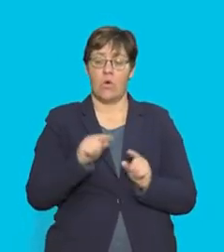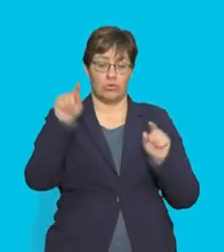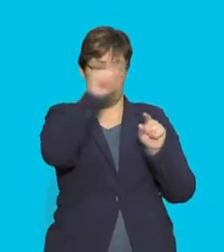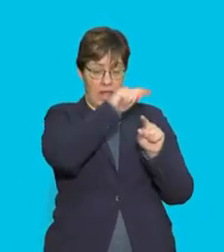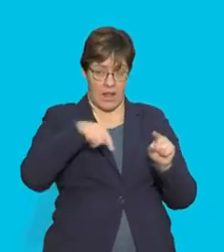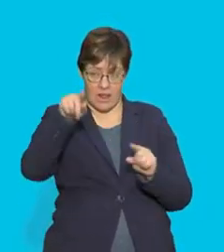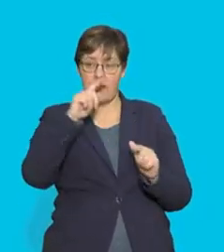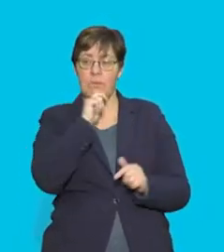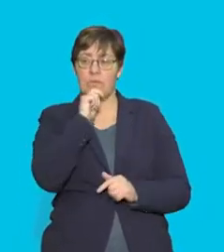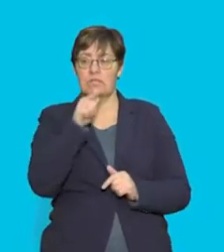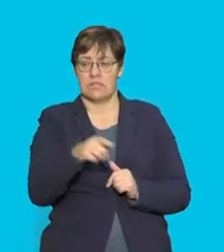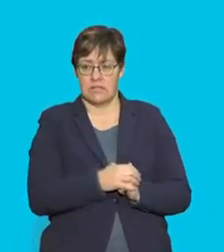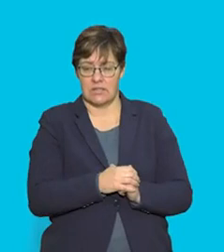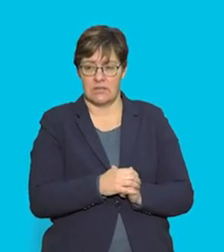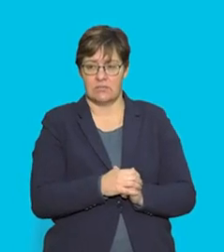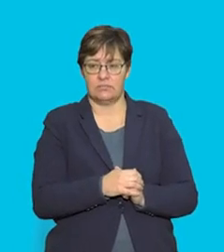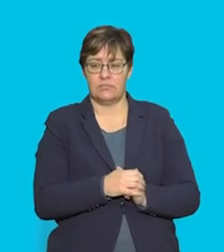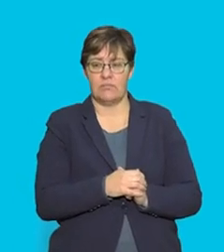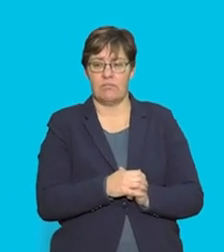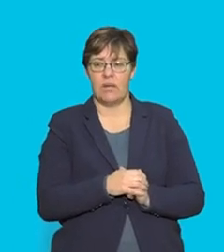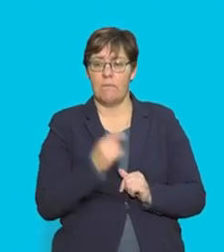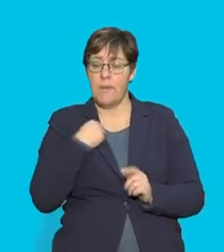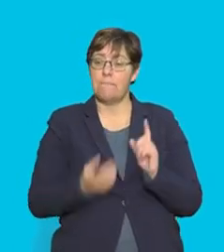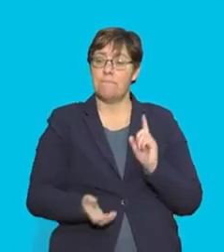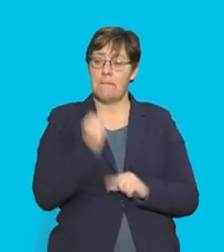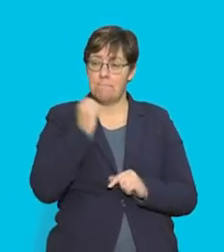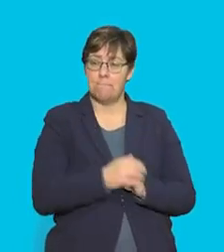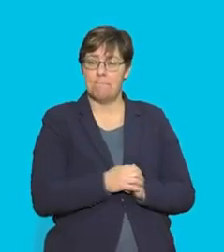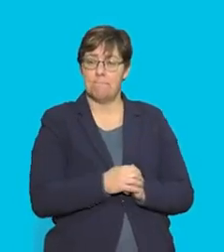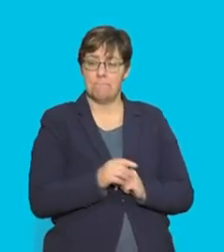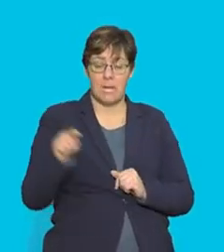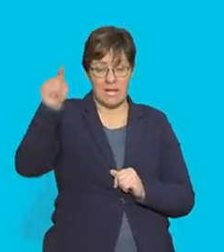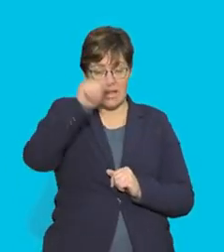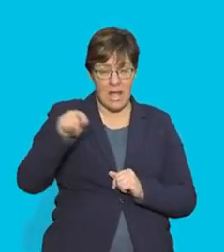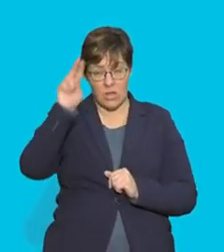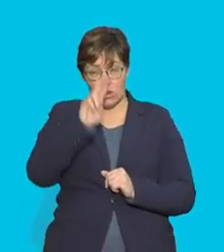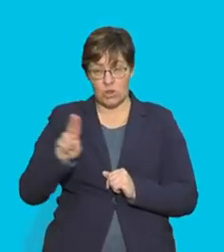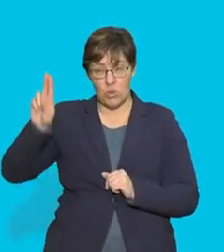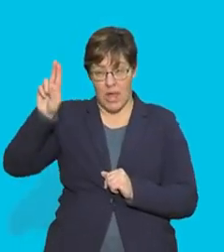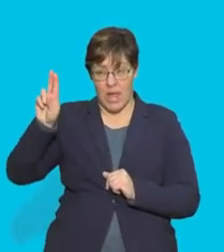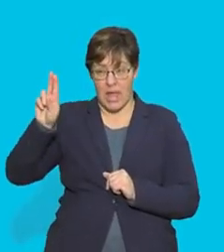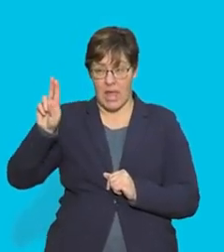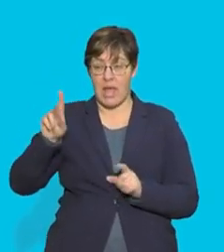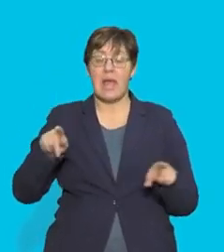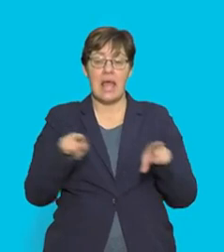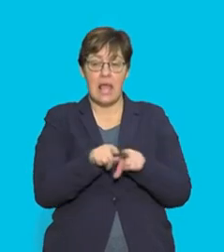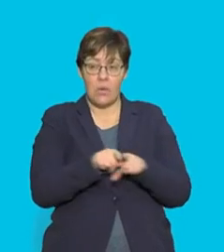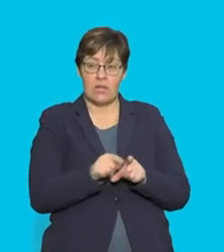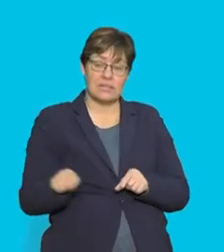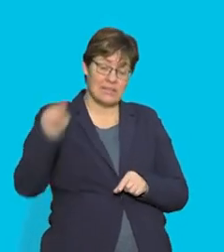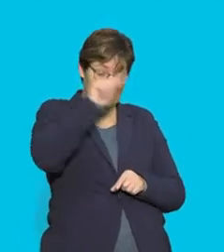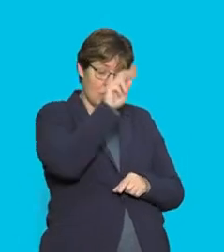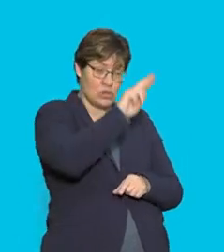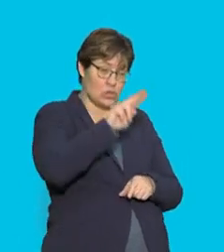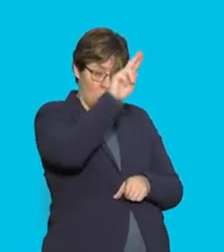this triangle here, right? In this triangle, if I find that this squared is equals to